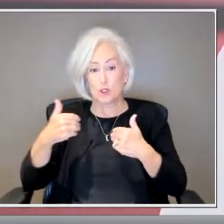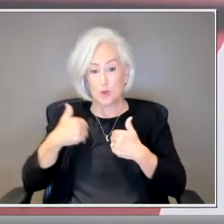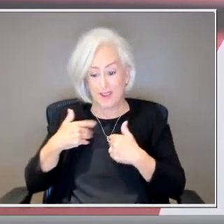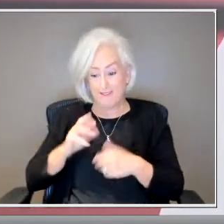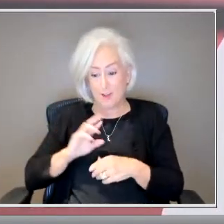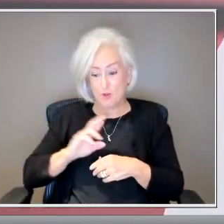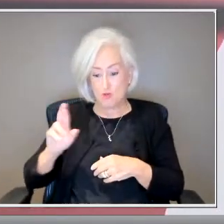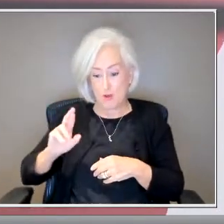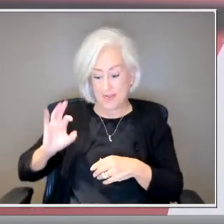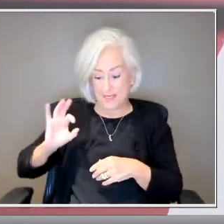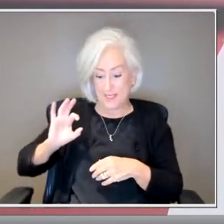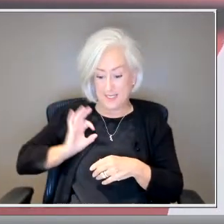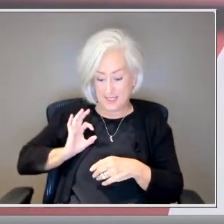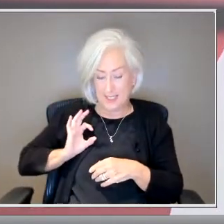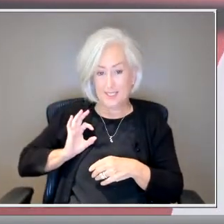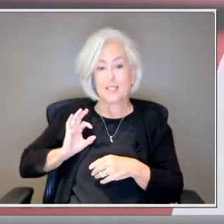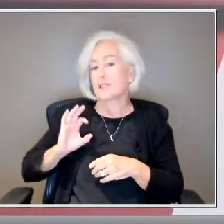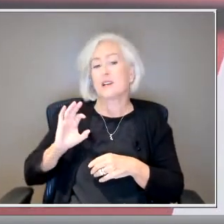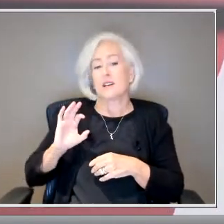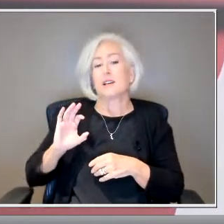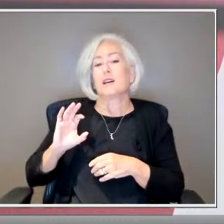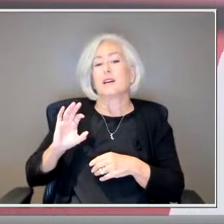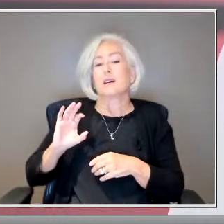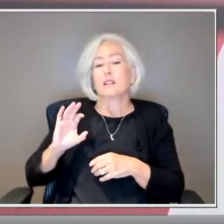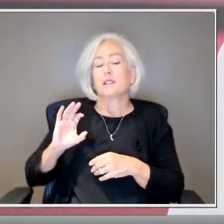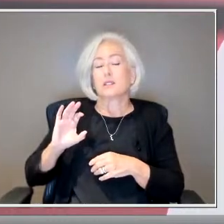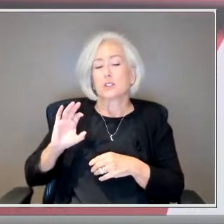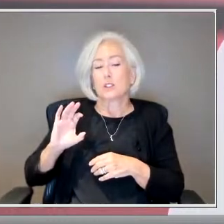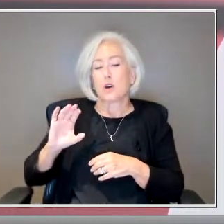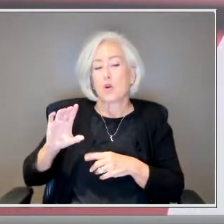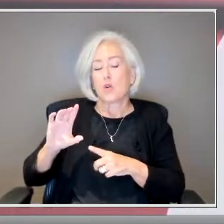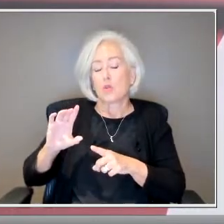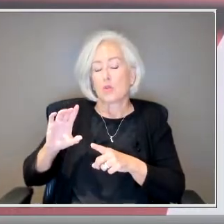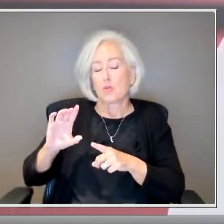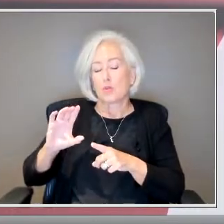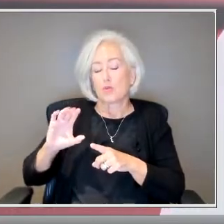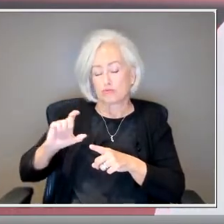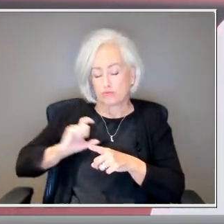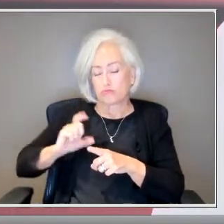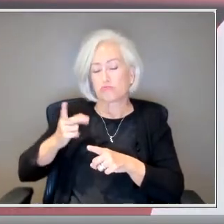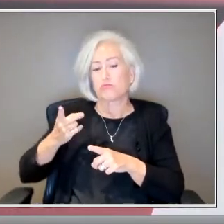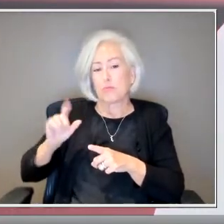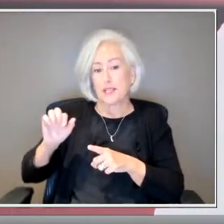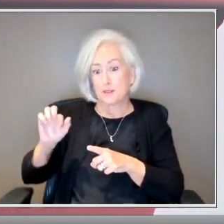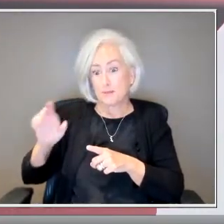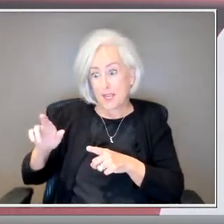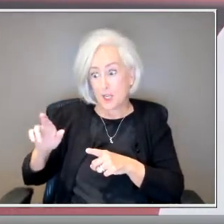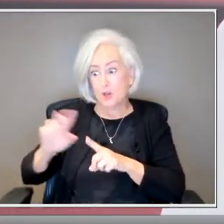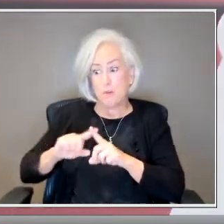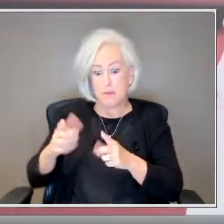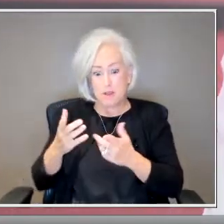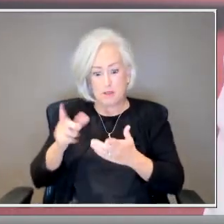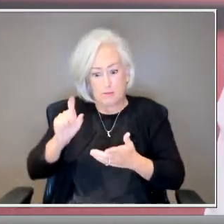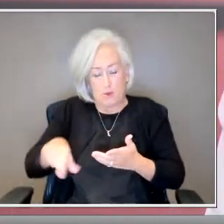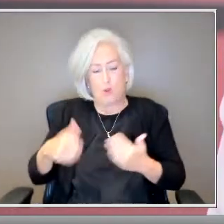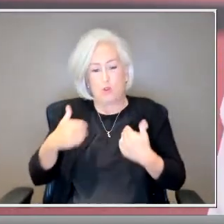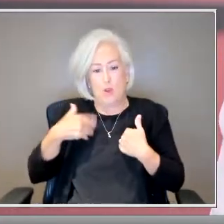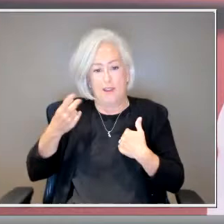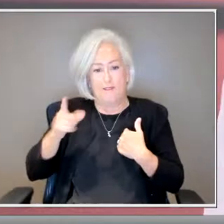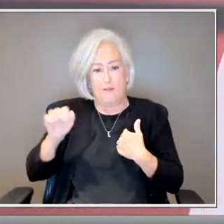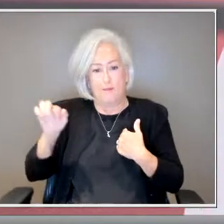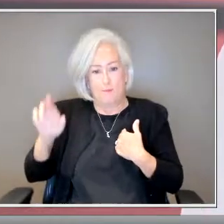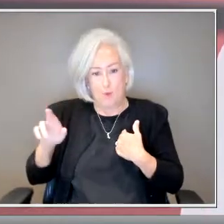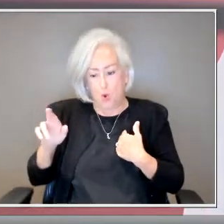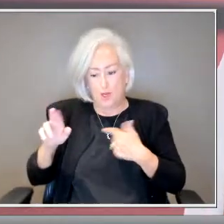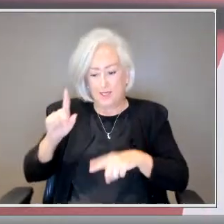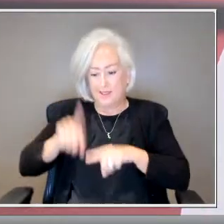put the pacer if she's going to get more radiation to the left side. It's not clear, but once that pacer's in, you can't do radiation if it's on the left side